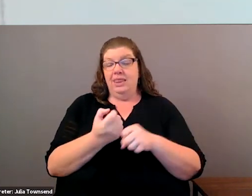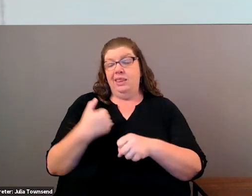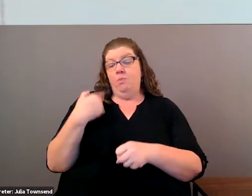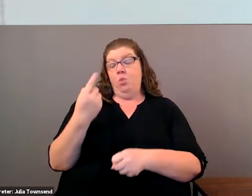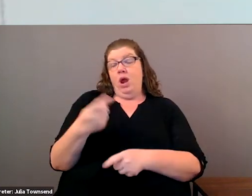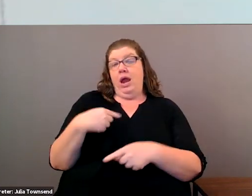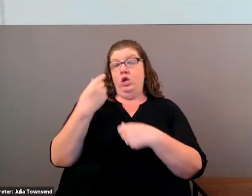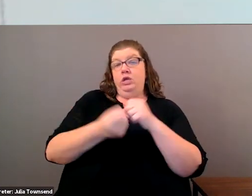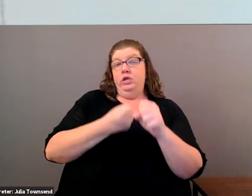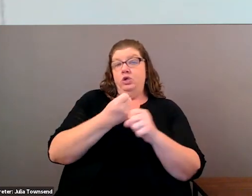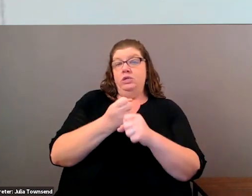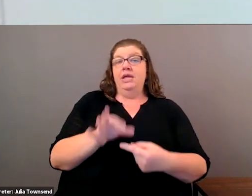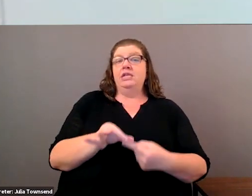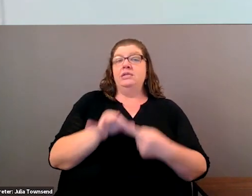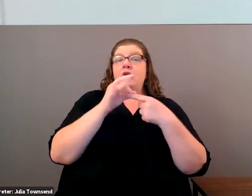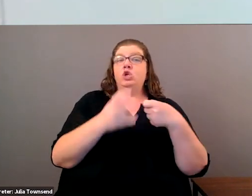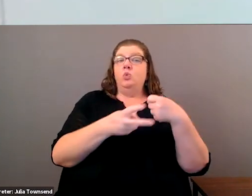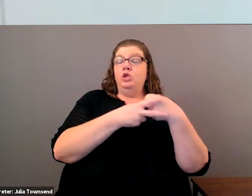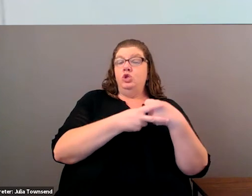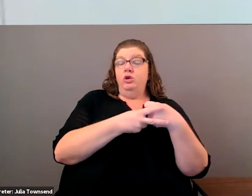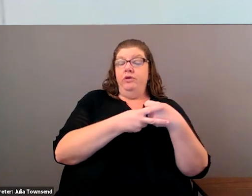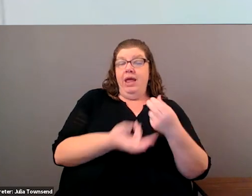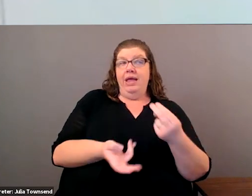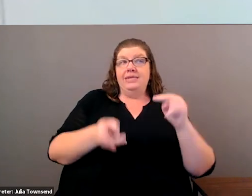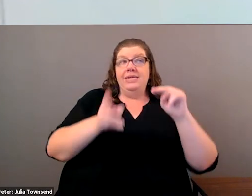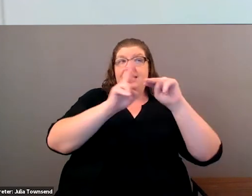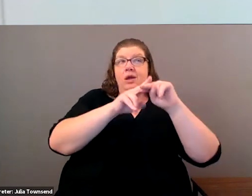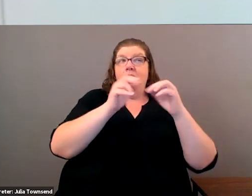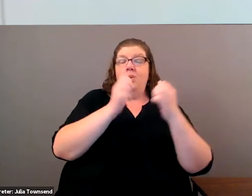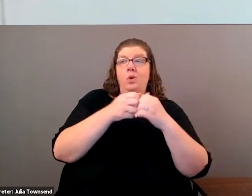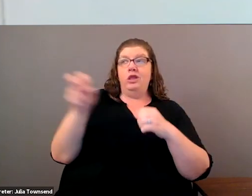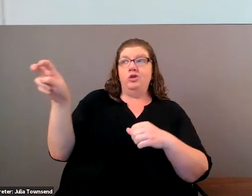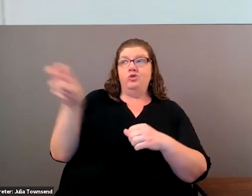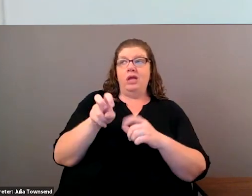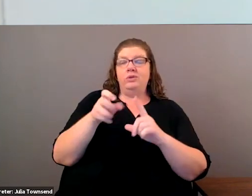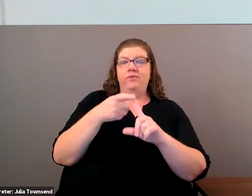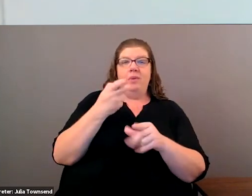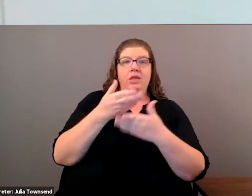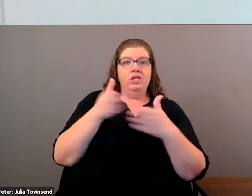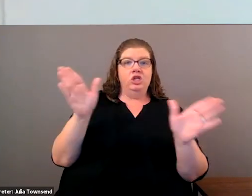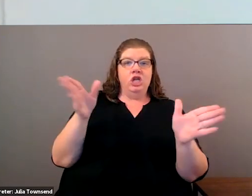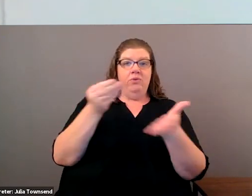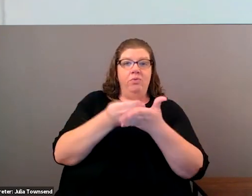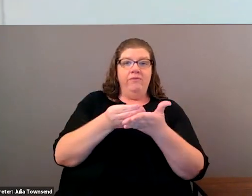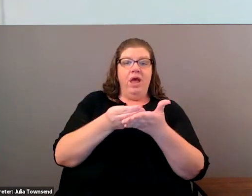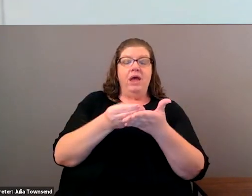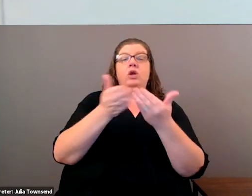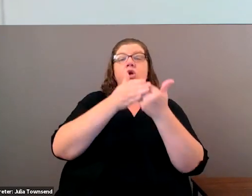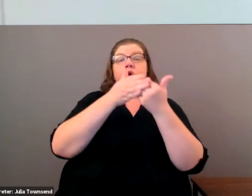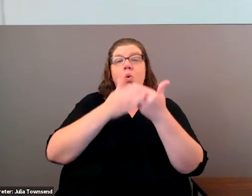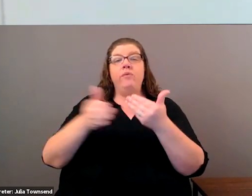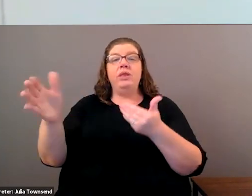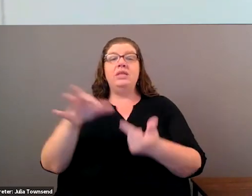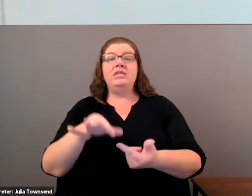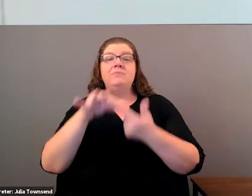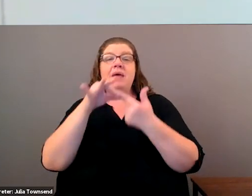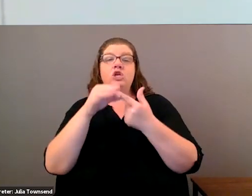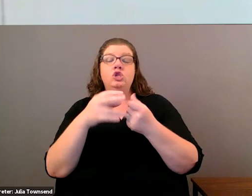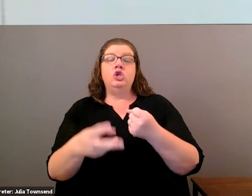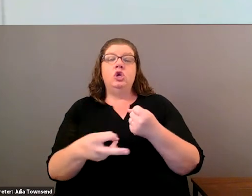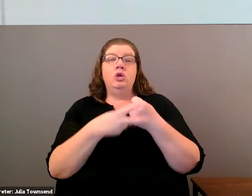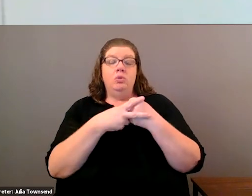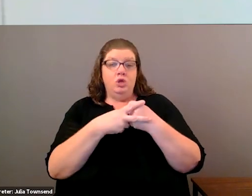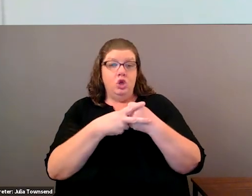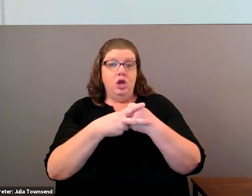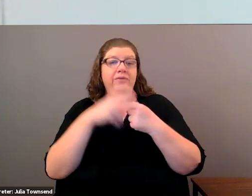the special reserve fund has increased with transfers from the general fund. Going forward, the special reserve fund is